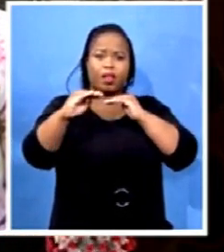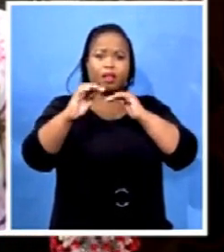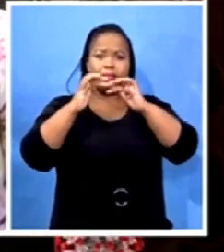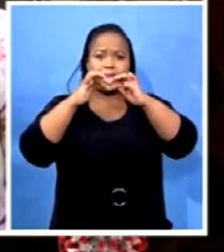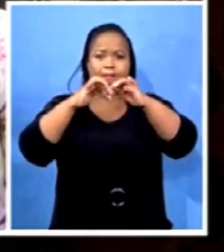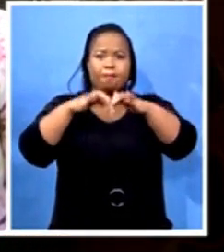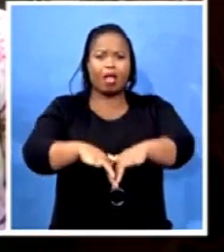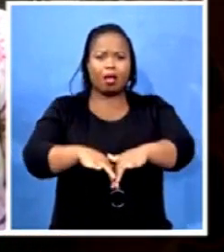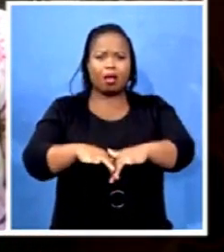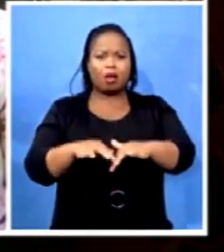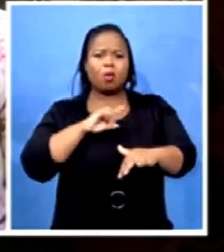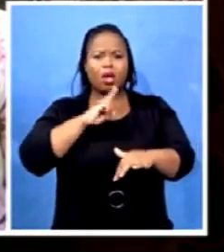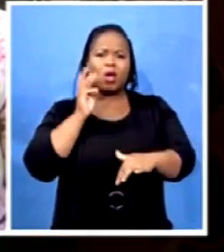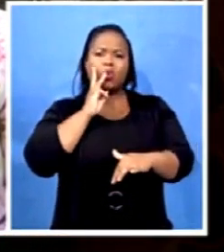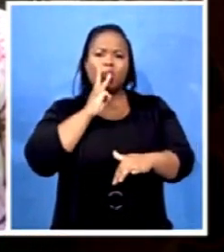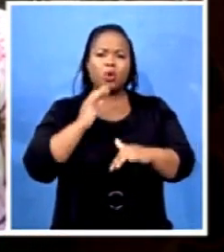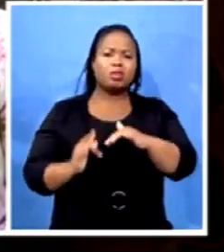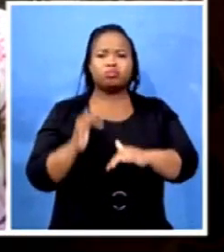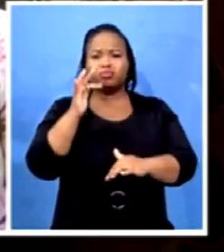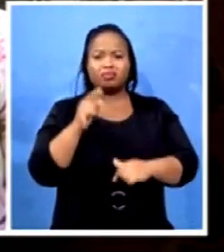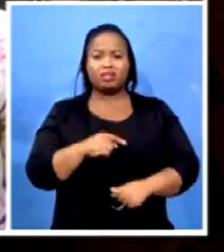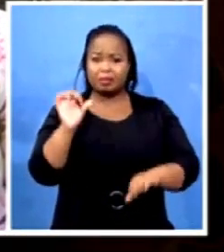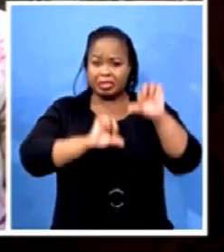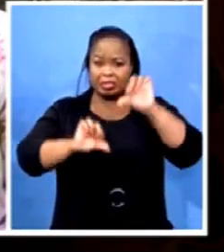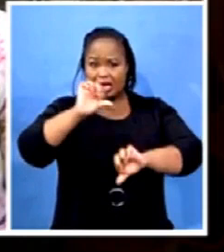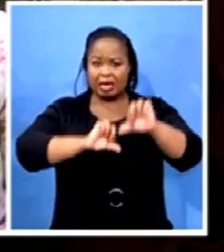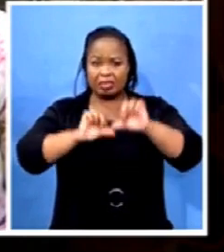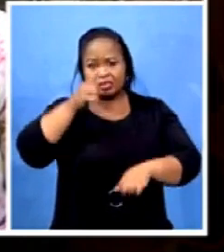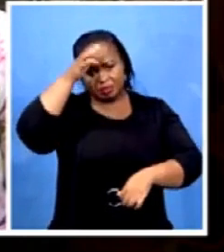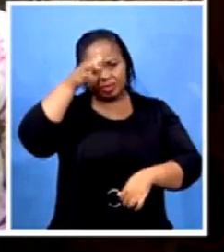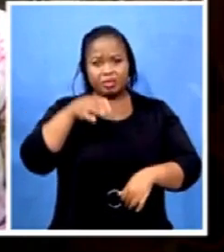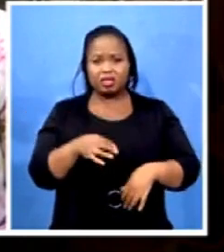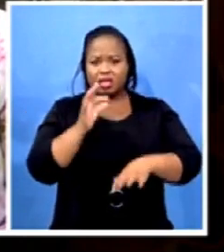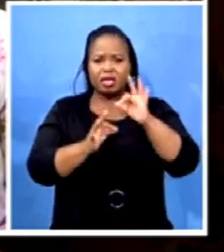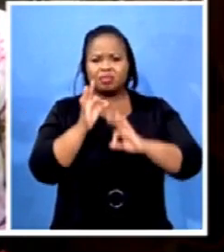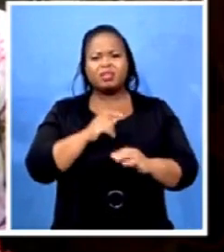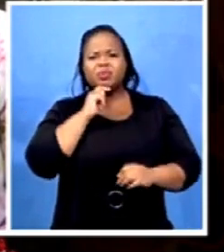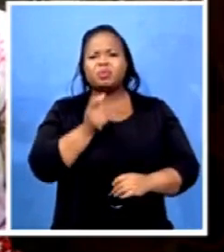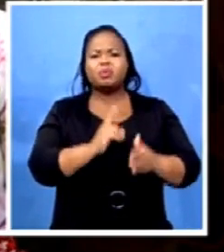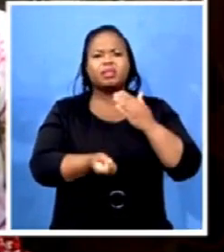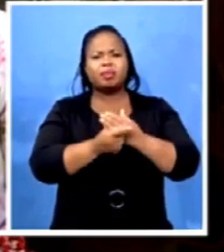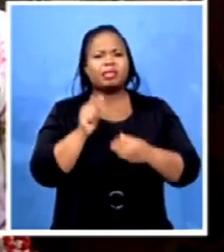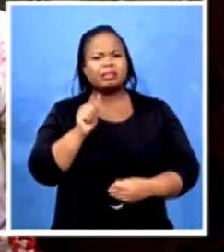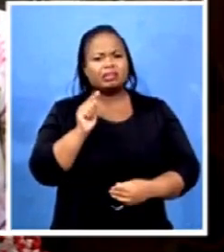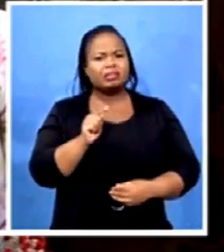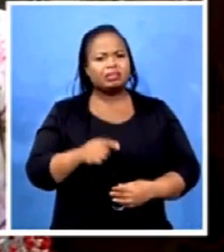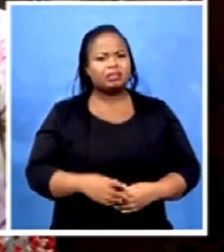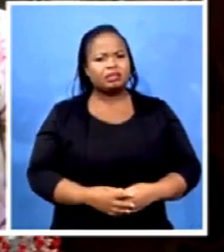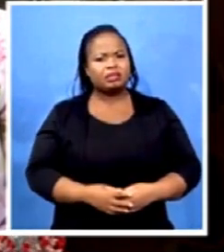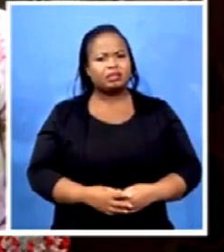Have scientists been able to tell us what's bringing about this climatic condition?